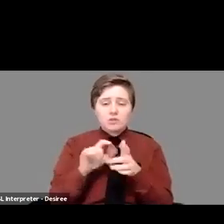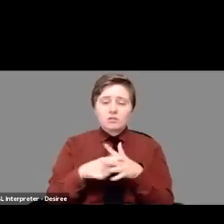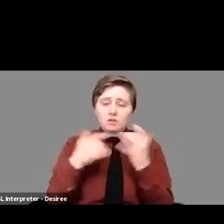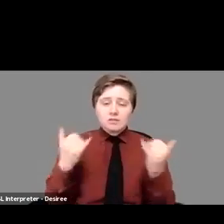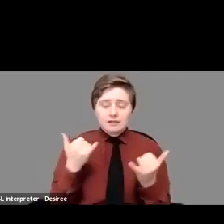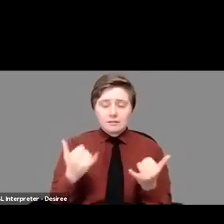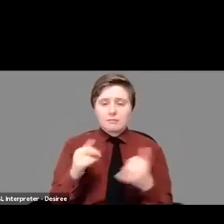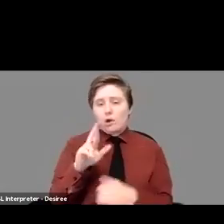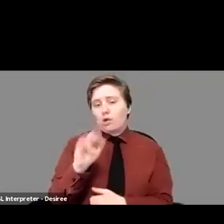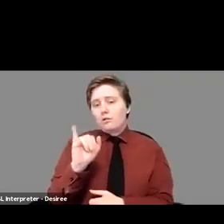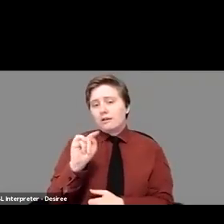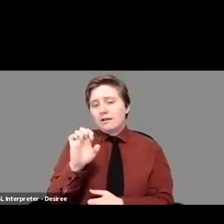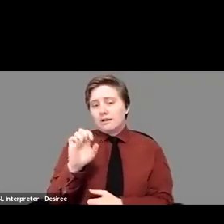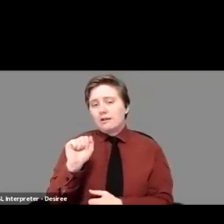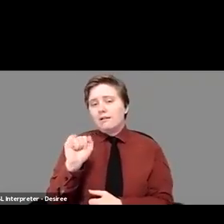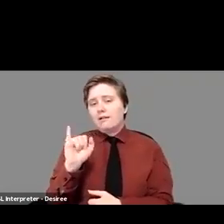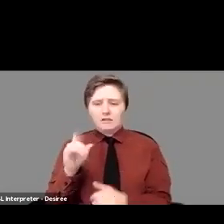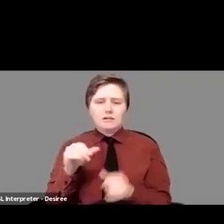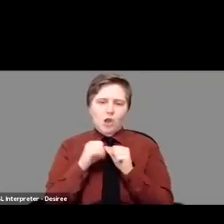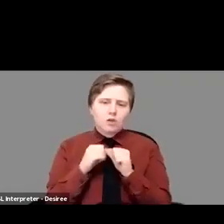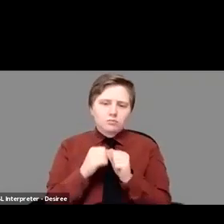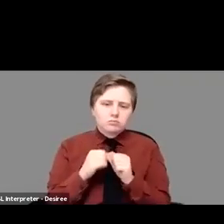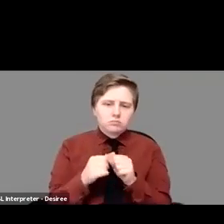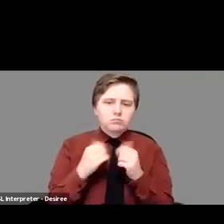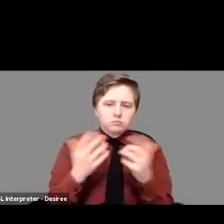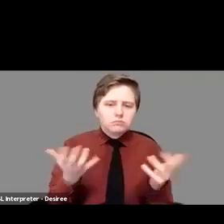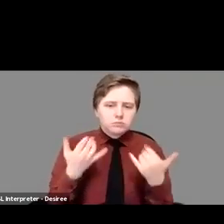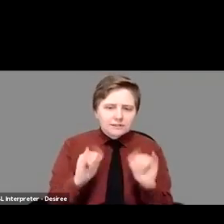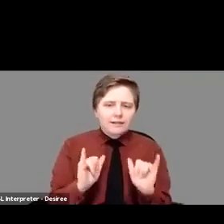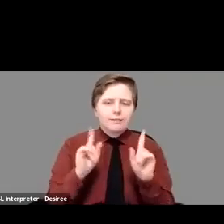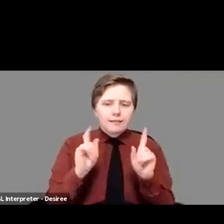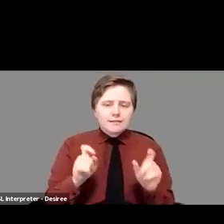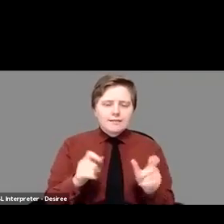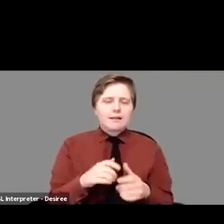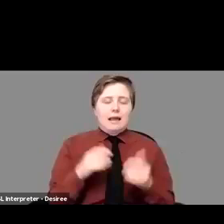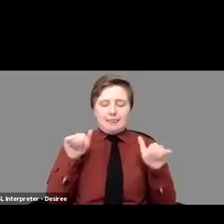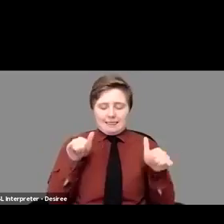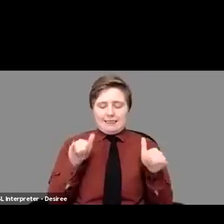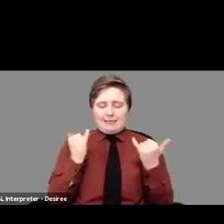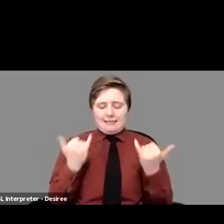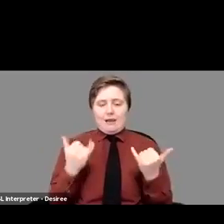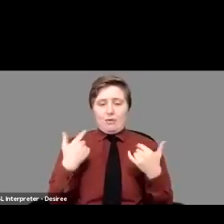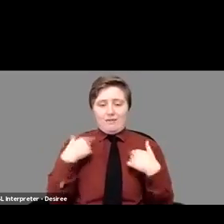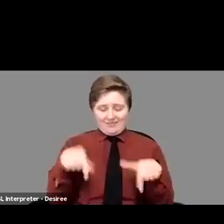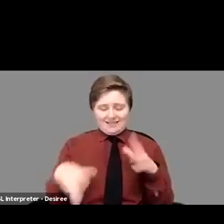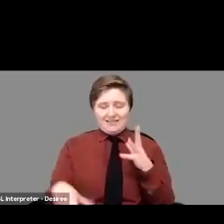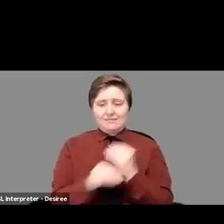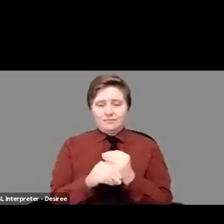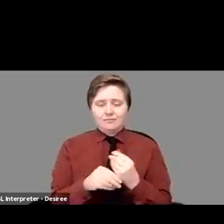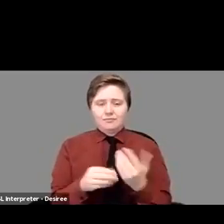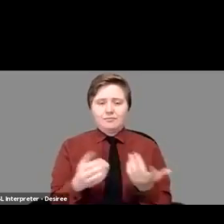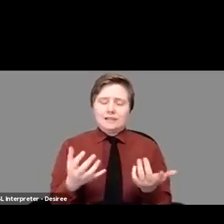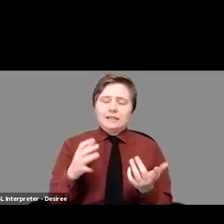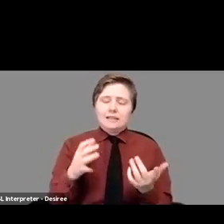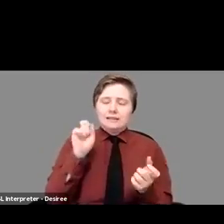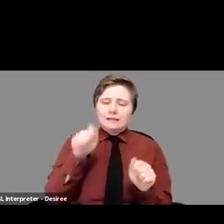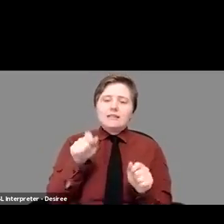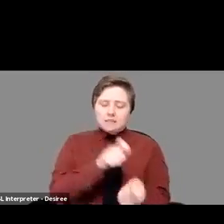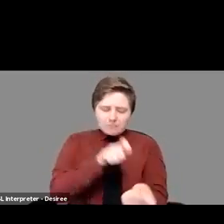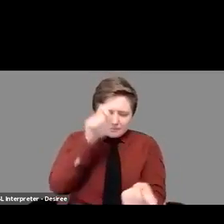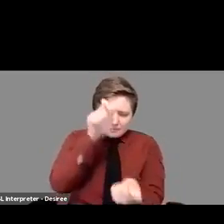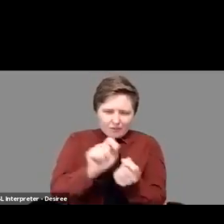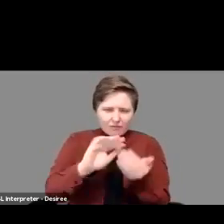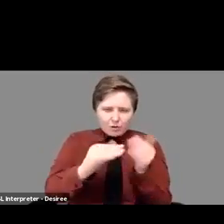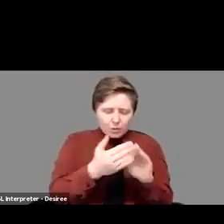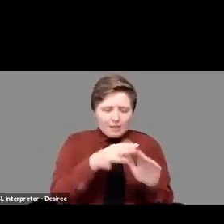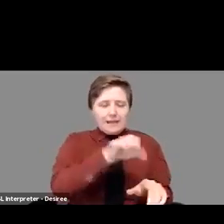Obviously, Rite Aid is ongoing. And now this additional piece, albeit targeted for a very specific